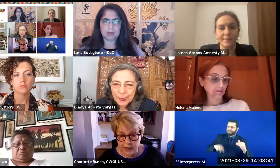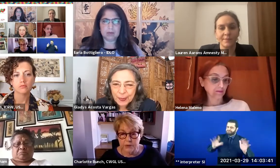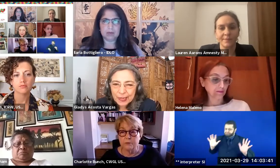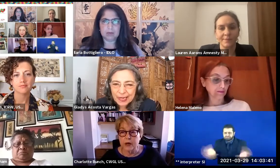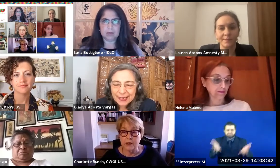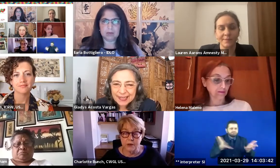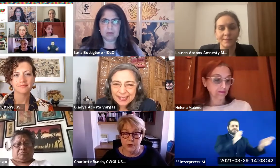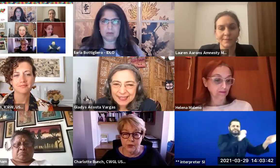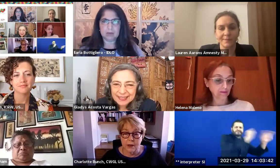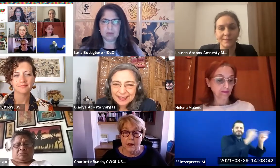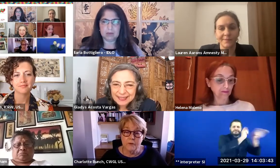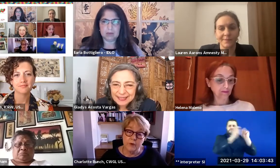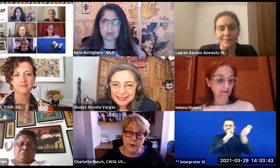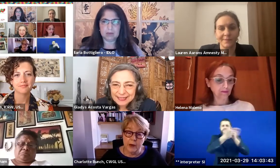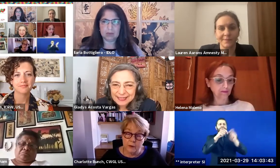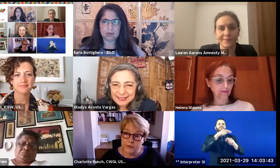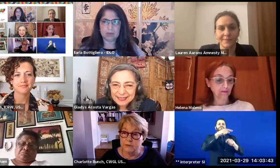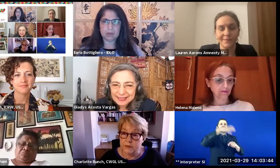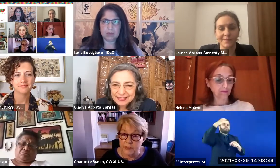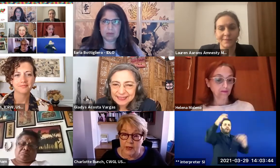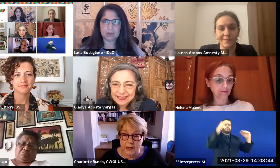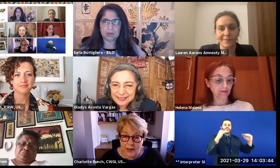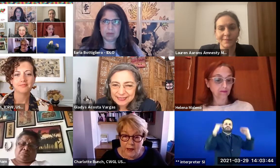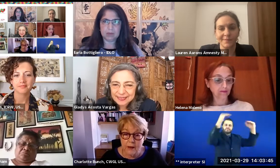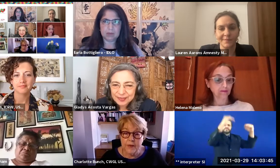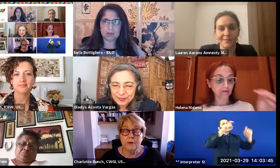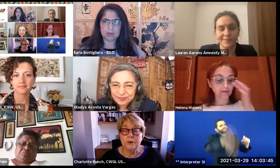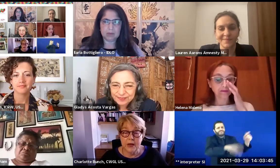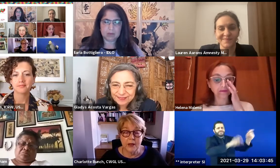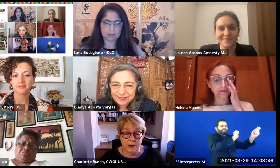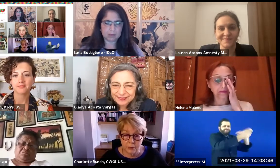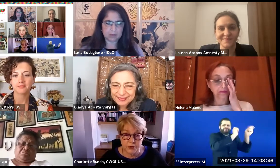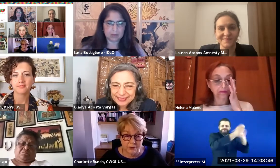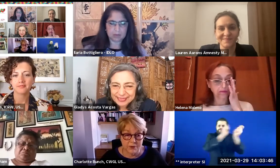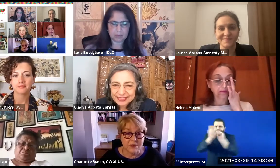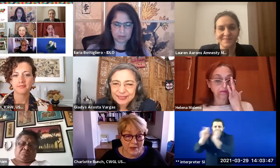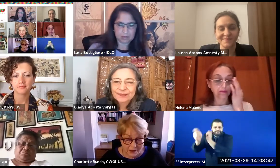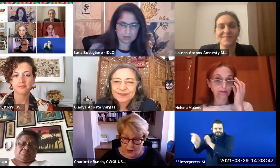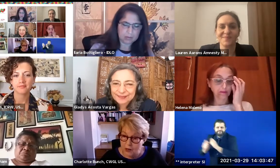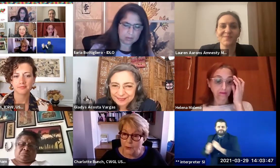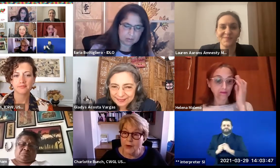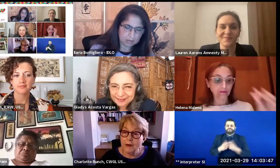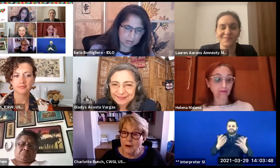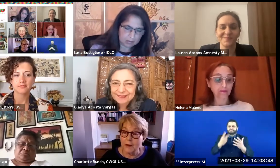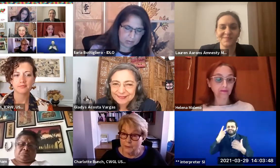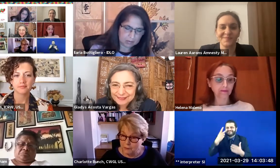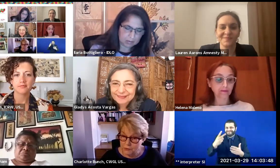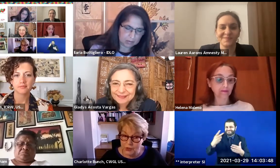how about some recognition of real power for civil society? That could make a huge difference in